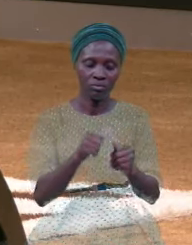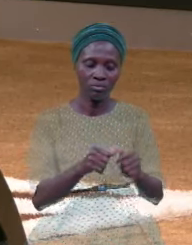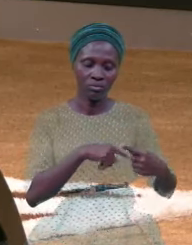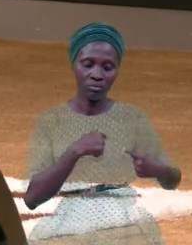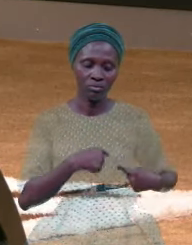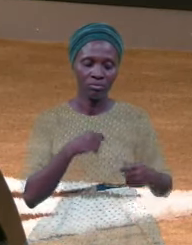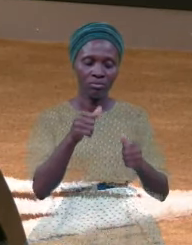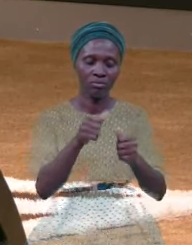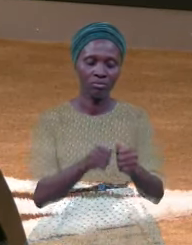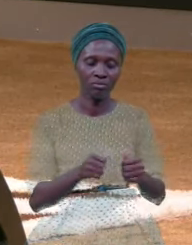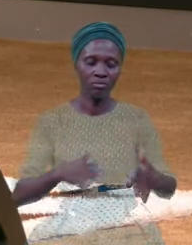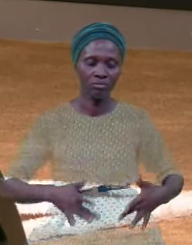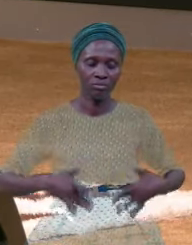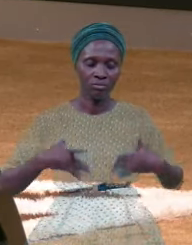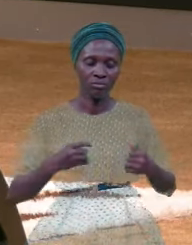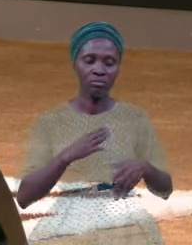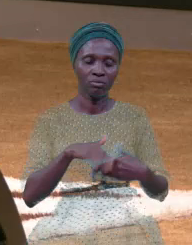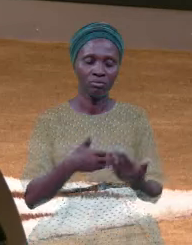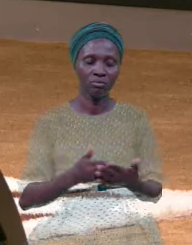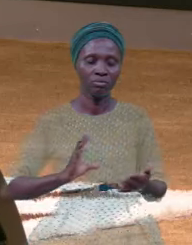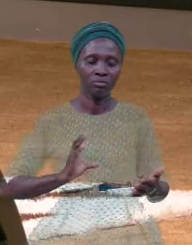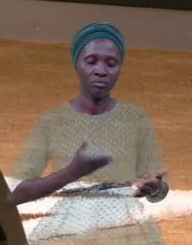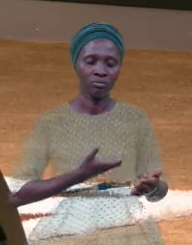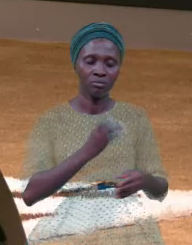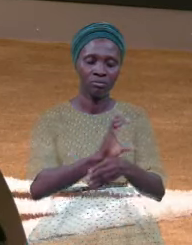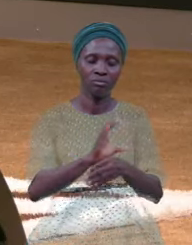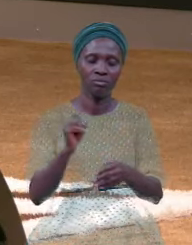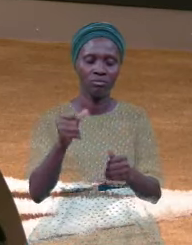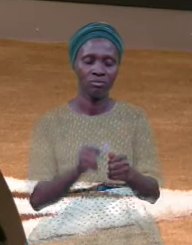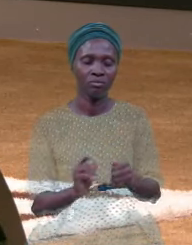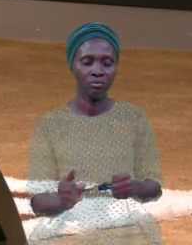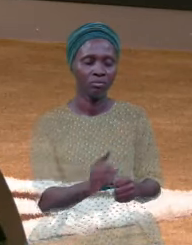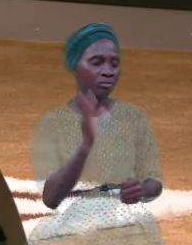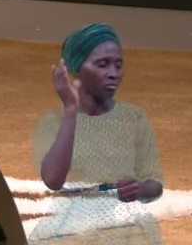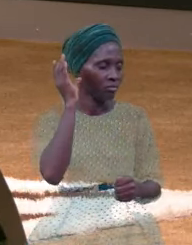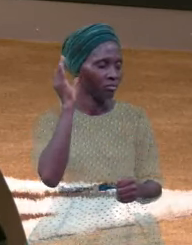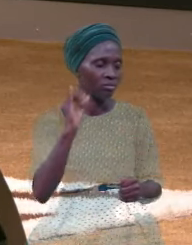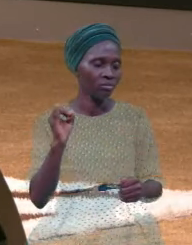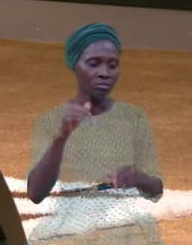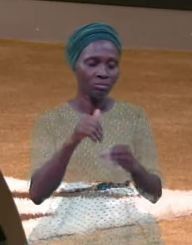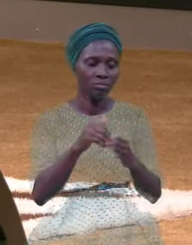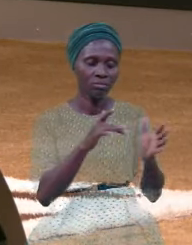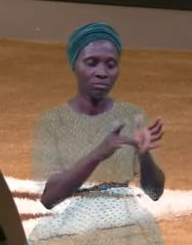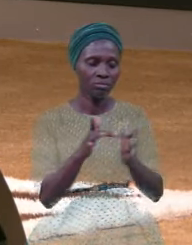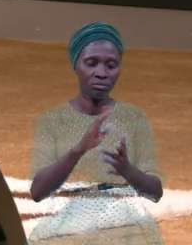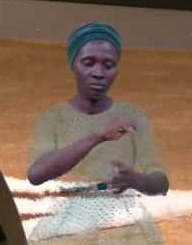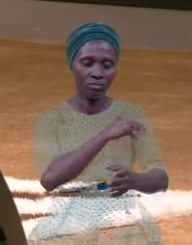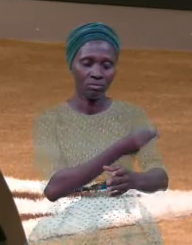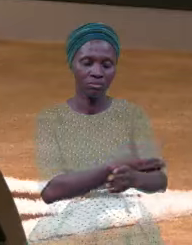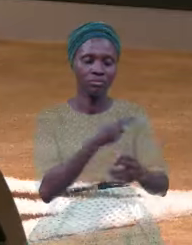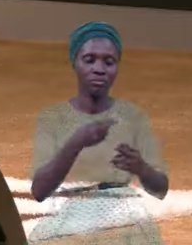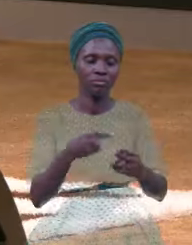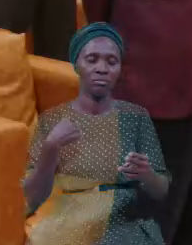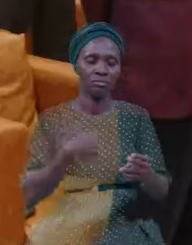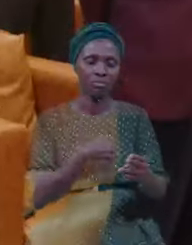every life, all our churches, everyone hearing. In Jesus' mighty name,